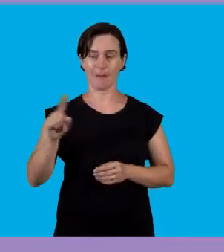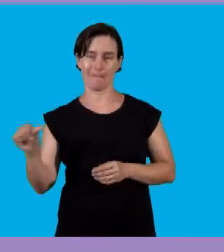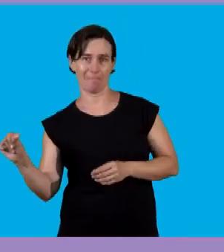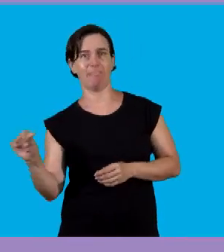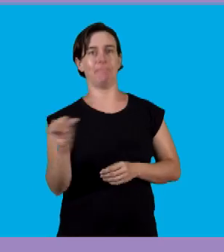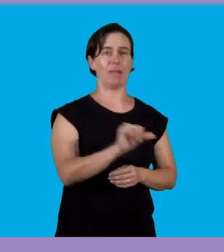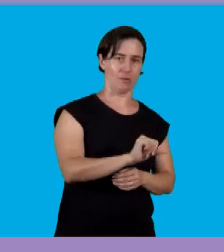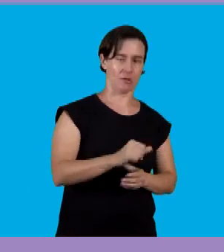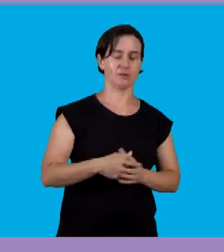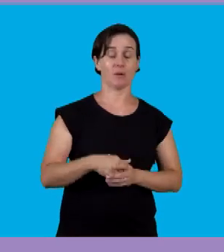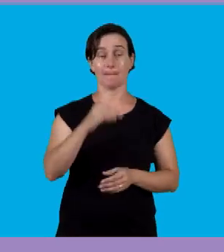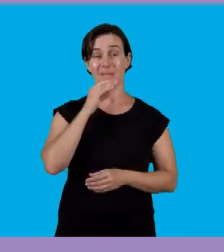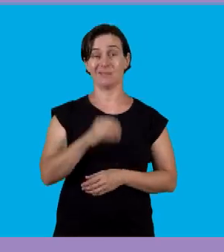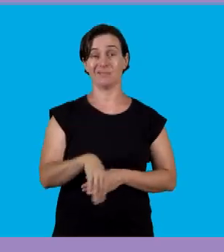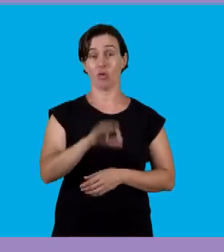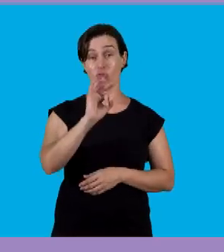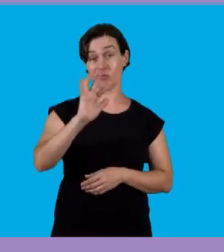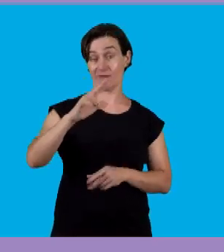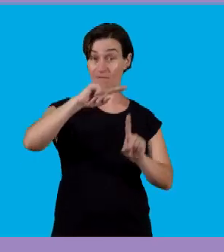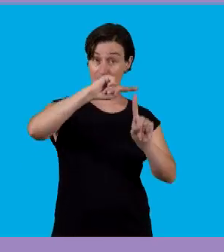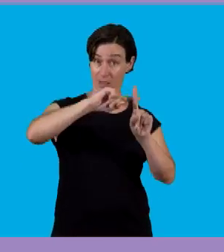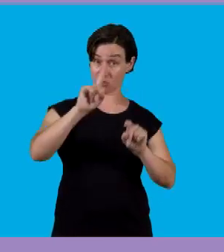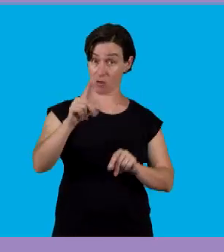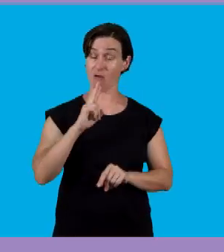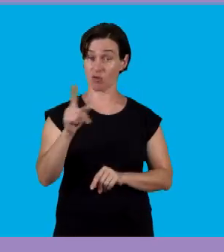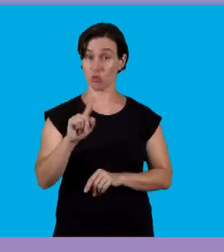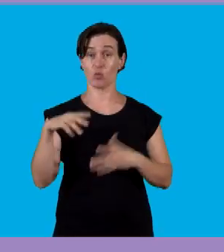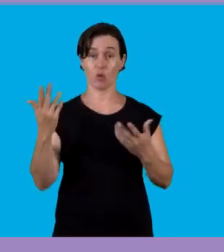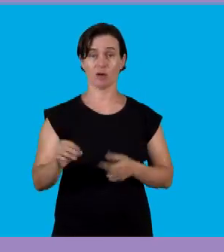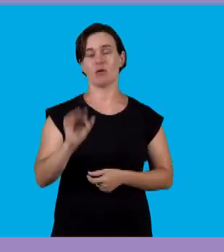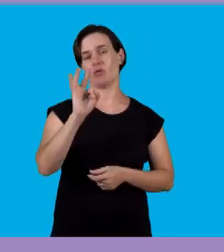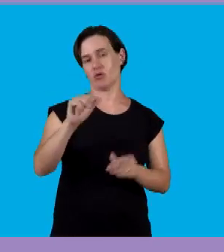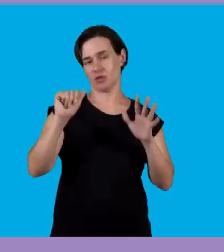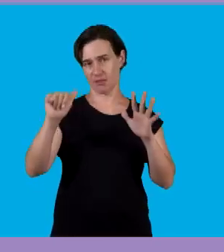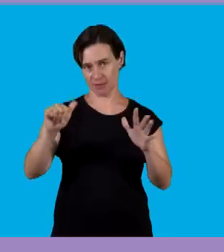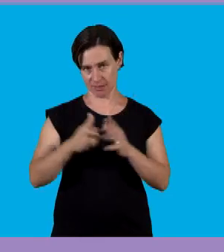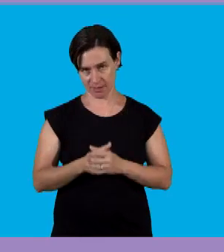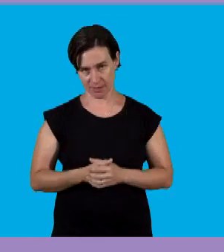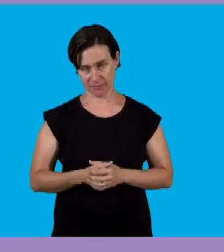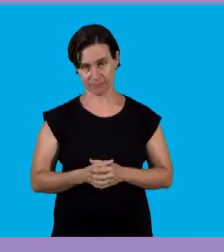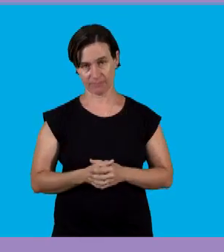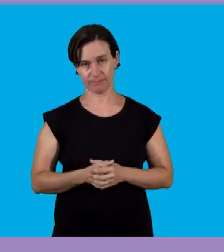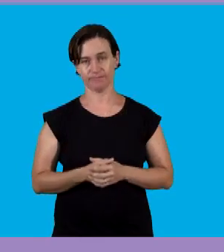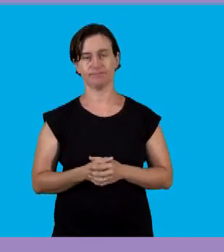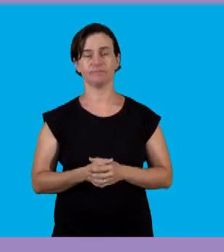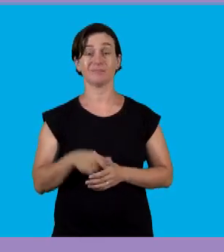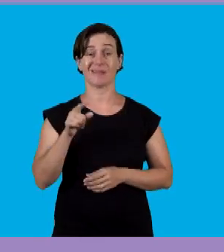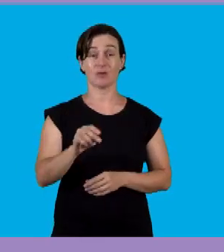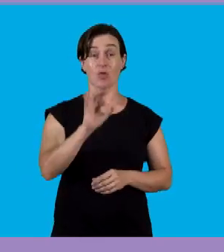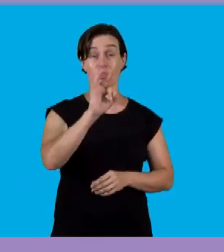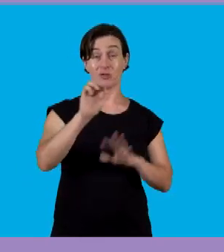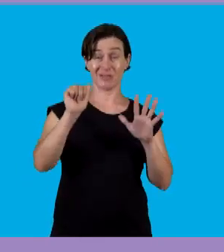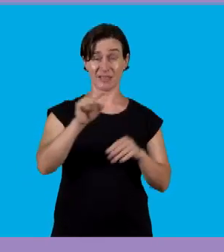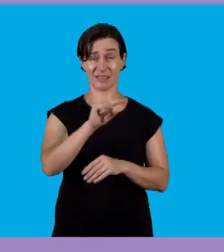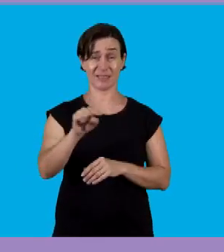backwards. So we're going to say 35 plus 1, and that of course gives us 36. Then from 36,